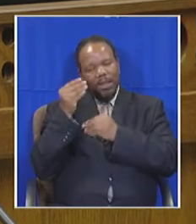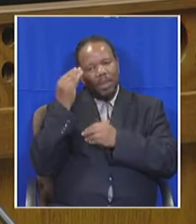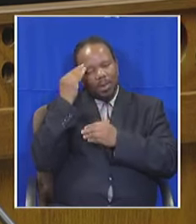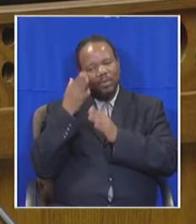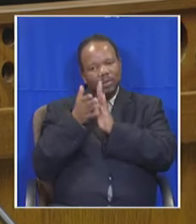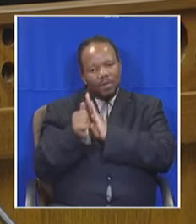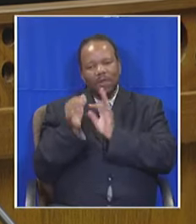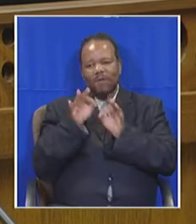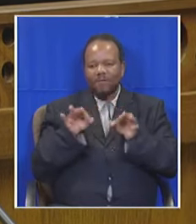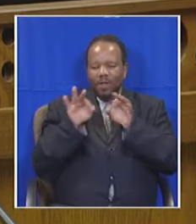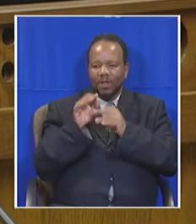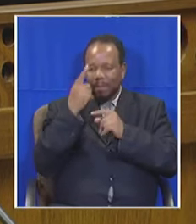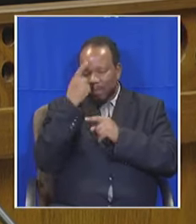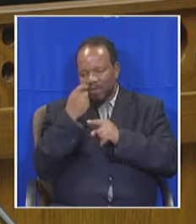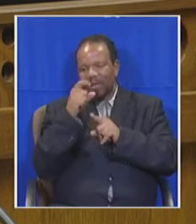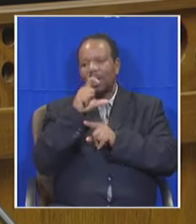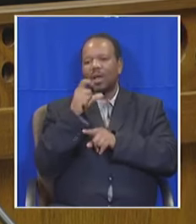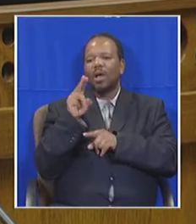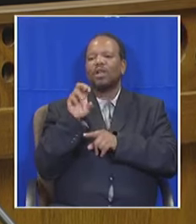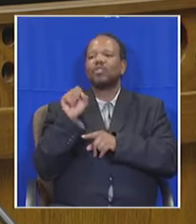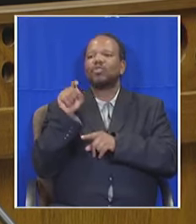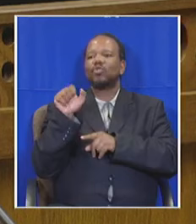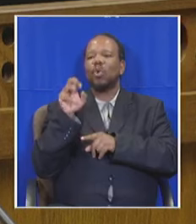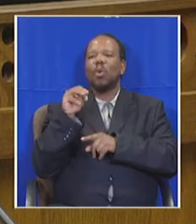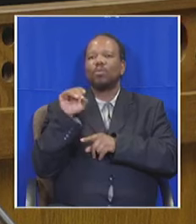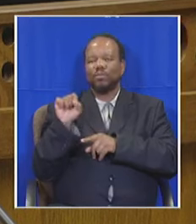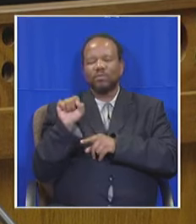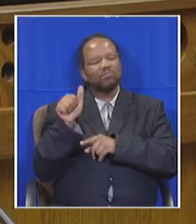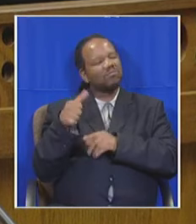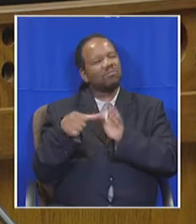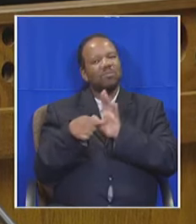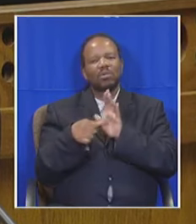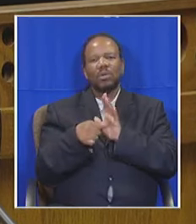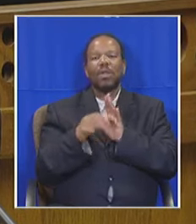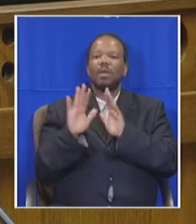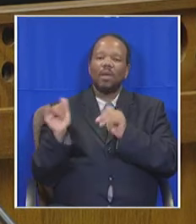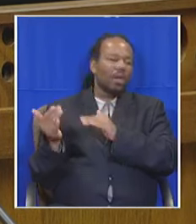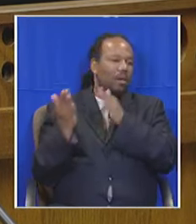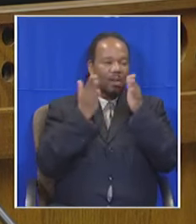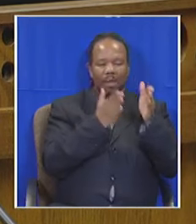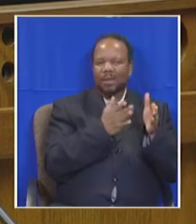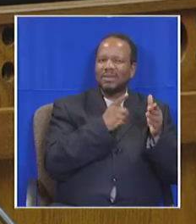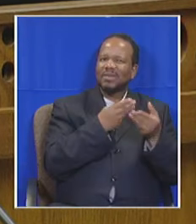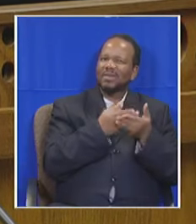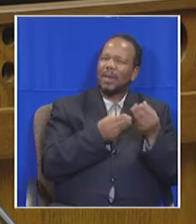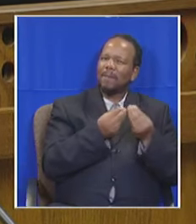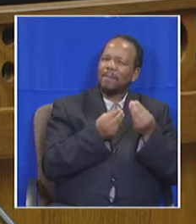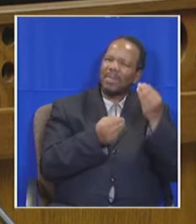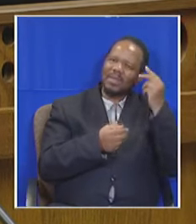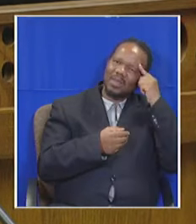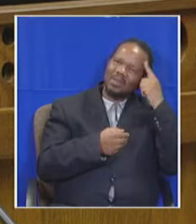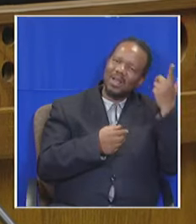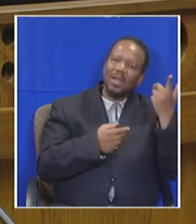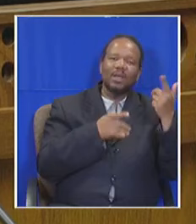values, beliefs, and customs. And this makes sense. What makes no sense are students' statements along